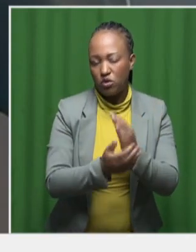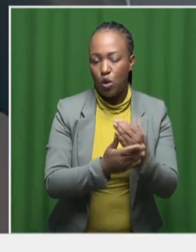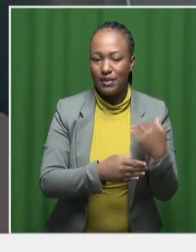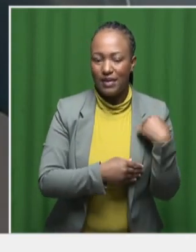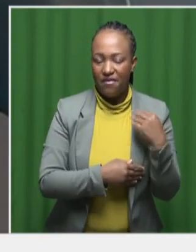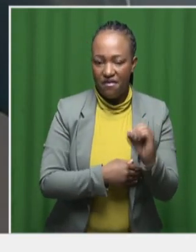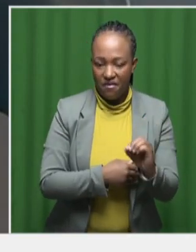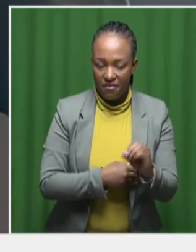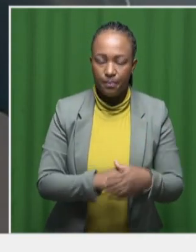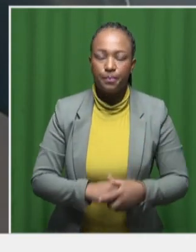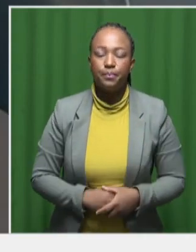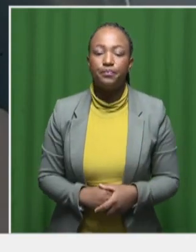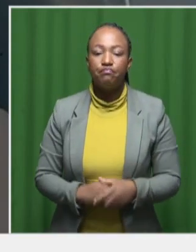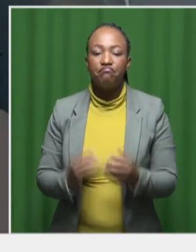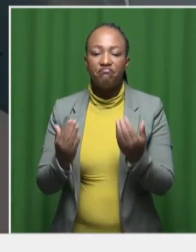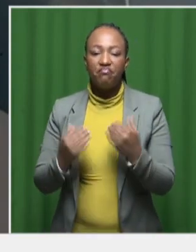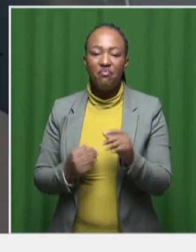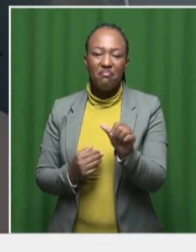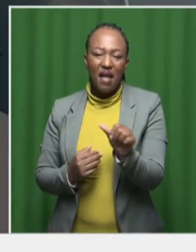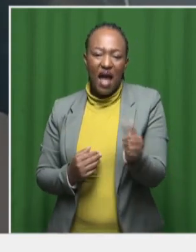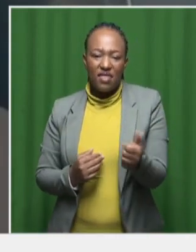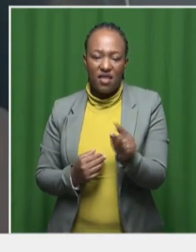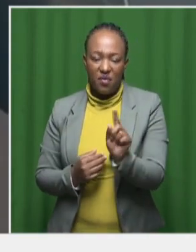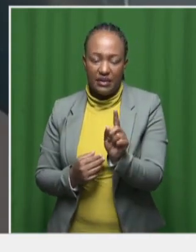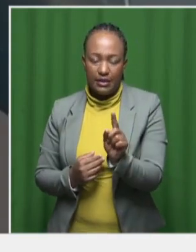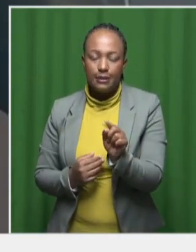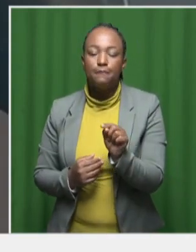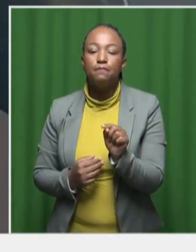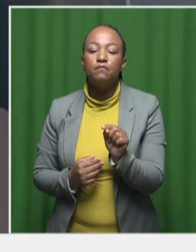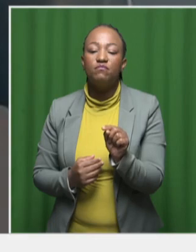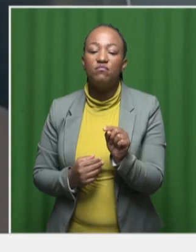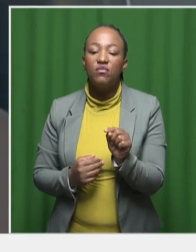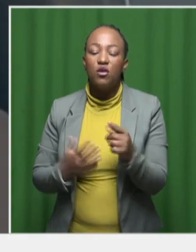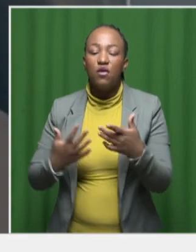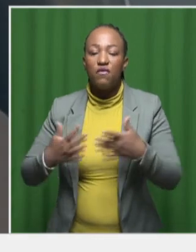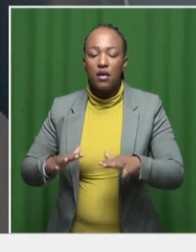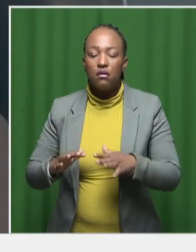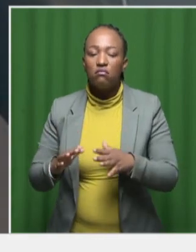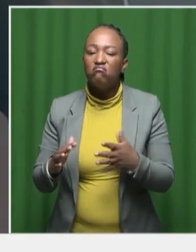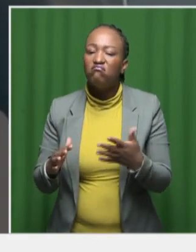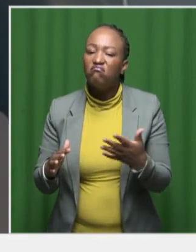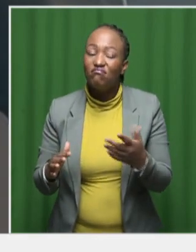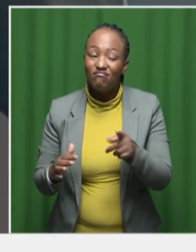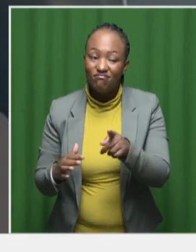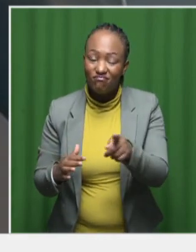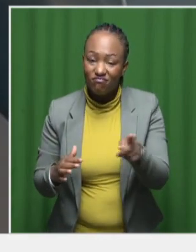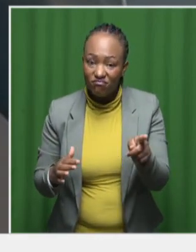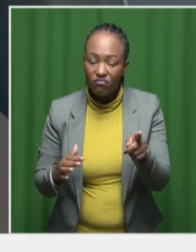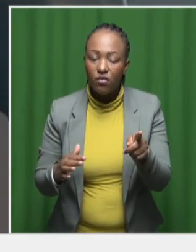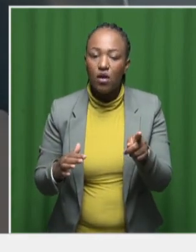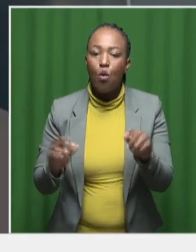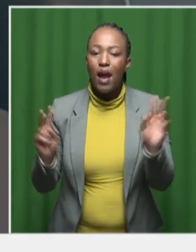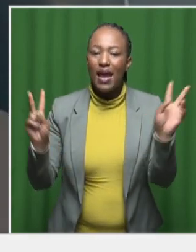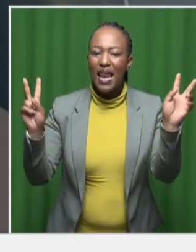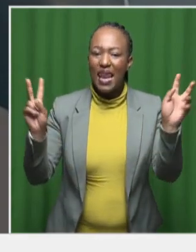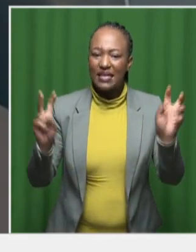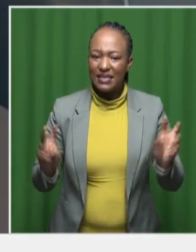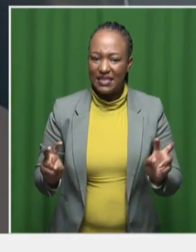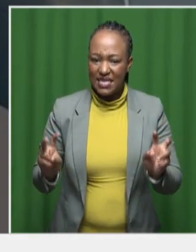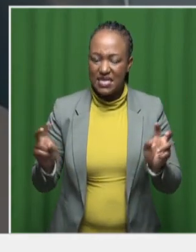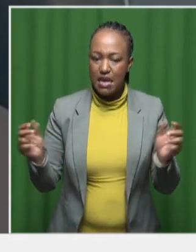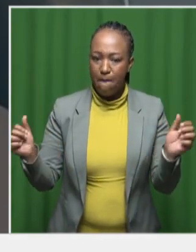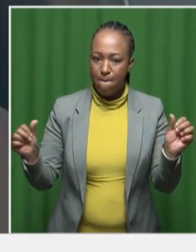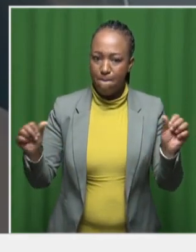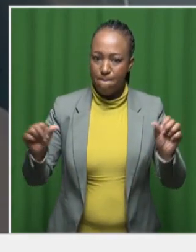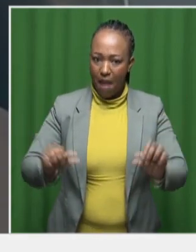we must also talk about is how we have responded in terms of restoring power. After the